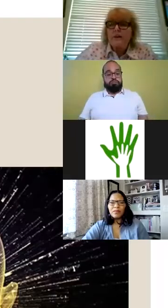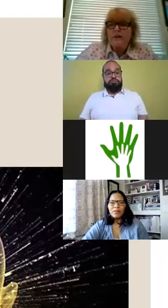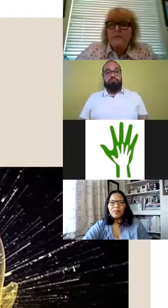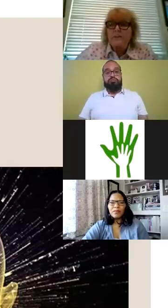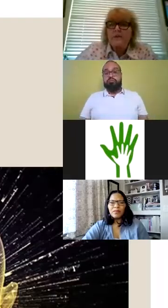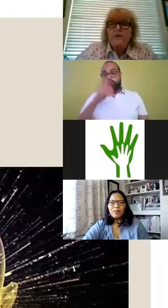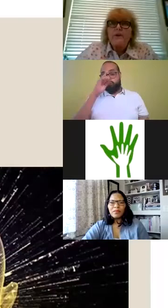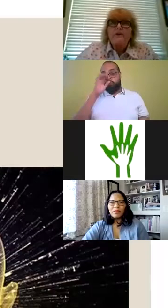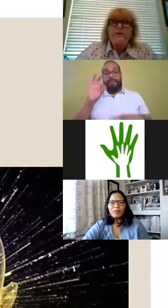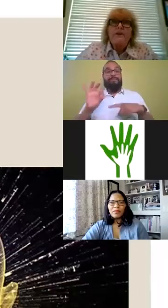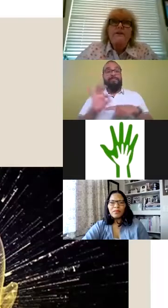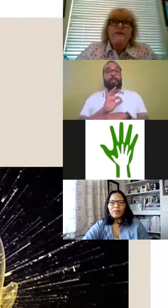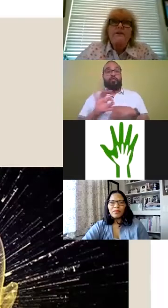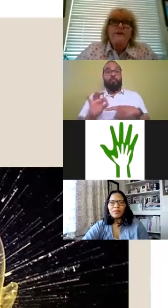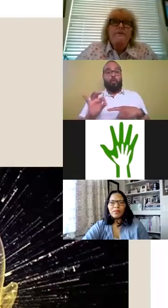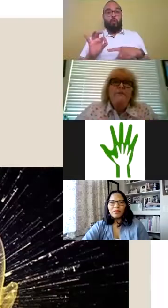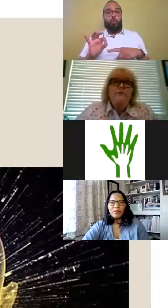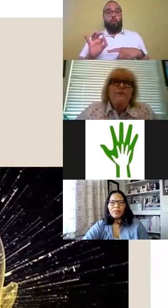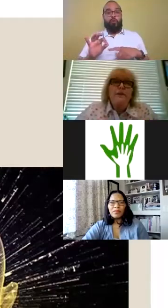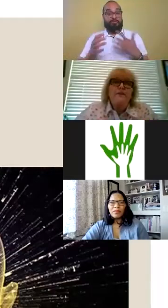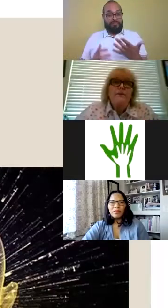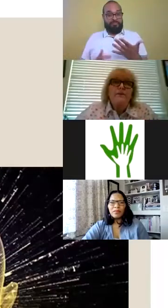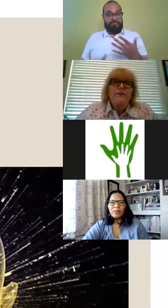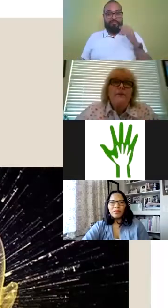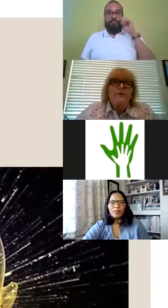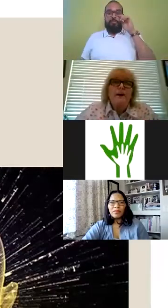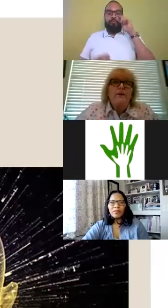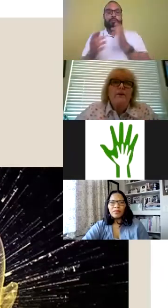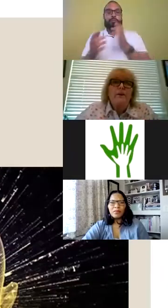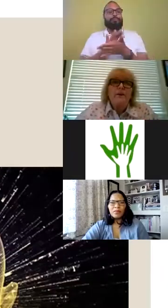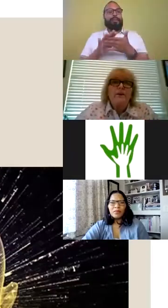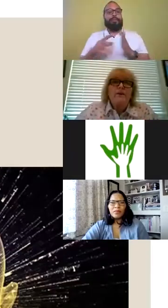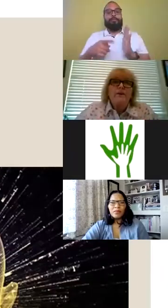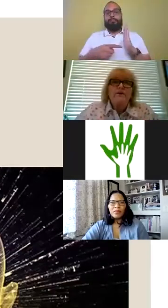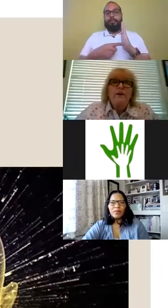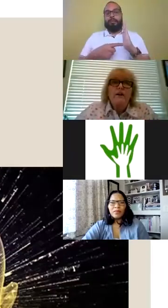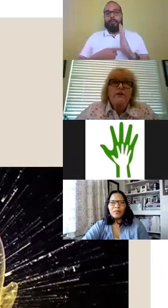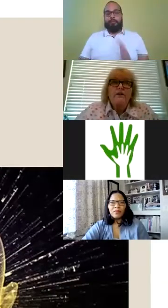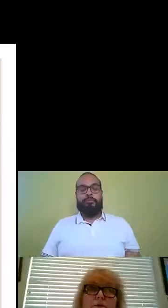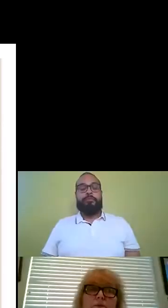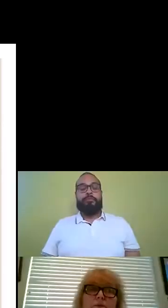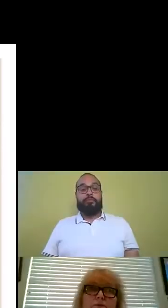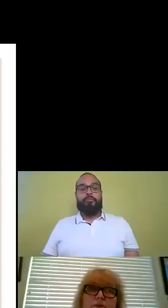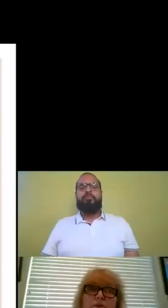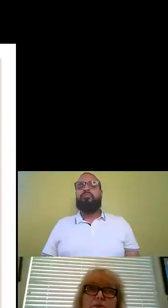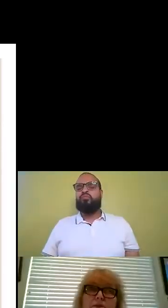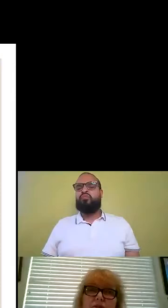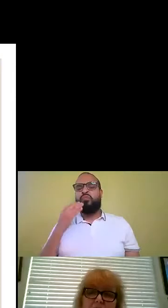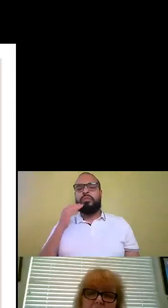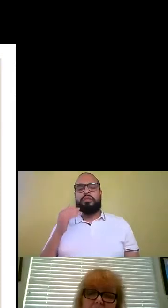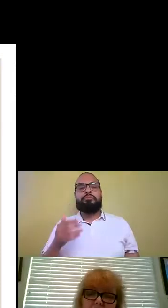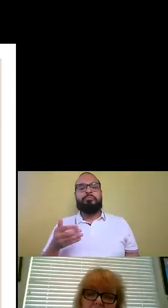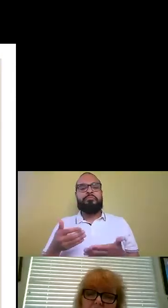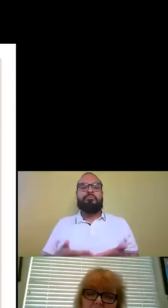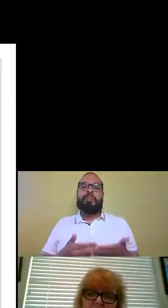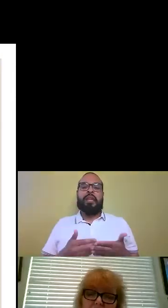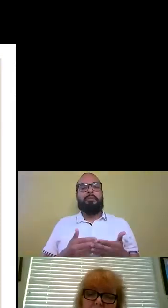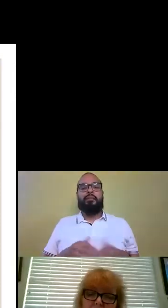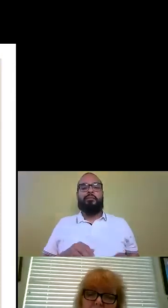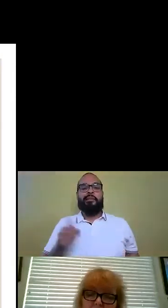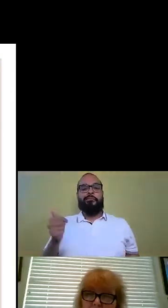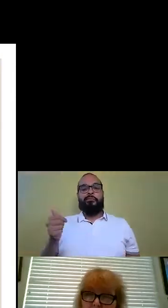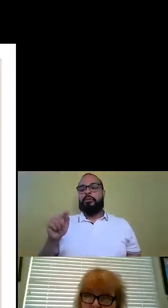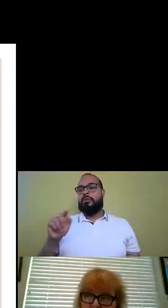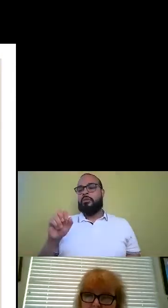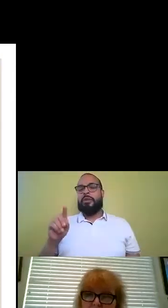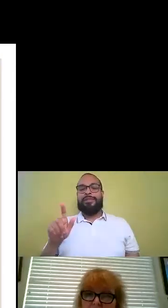functional outcomes. So a nice example would be if we think about the toddler whose visual system has integrated with